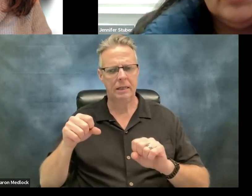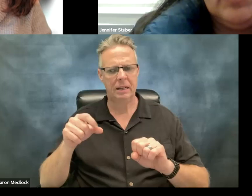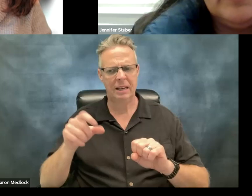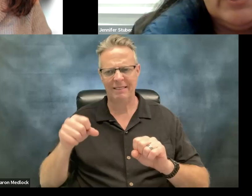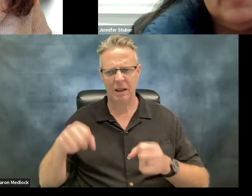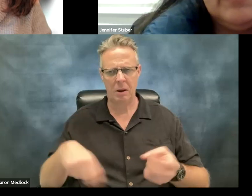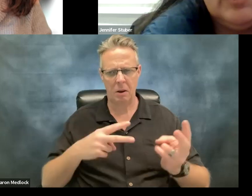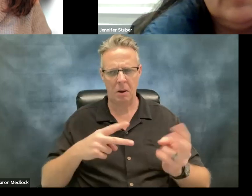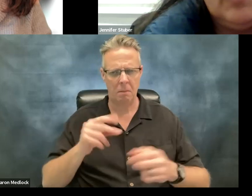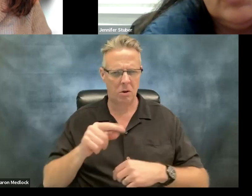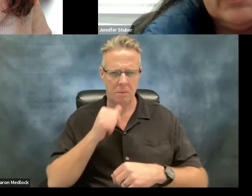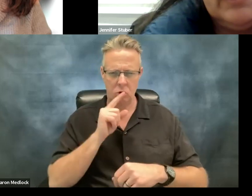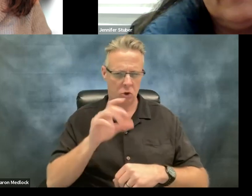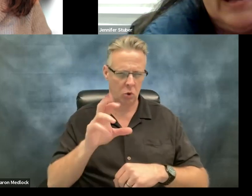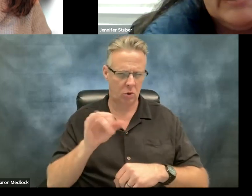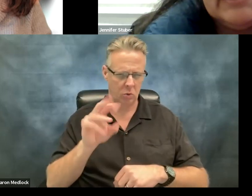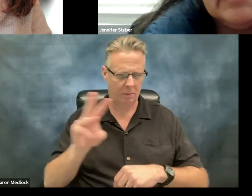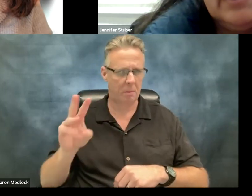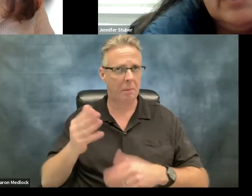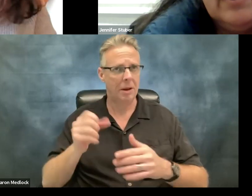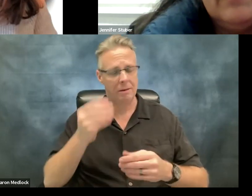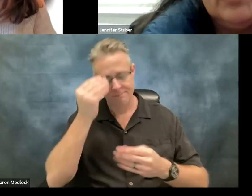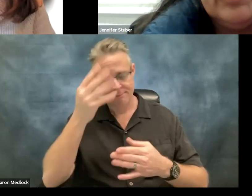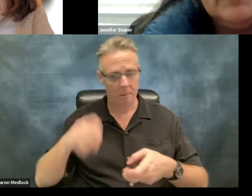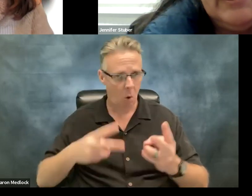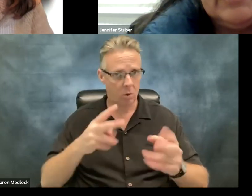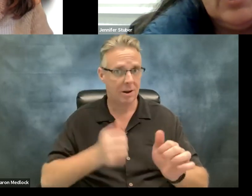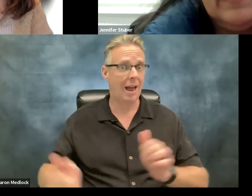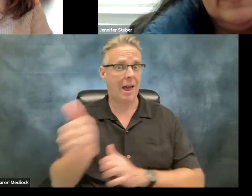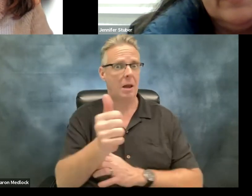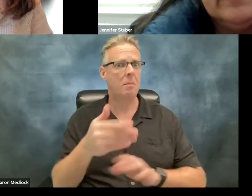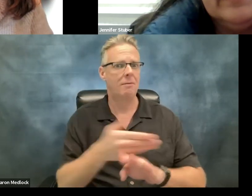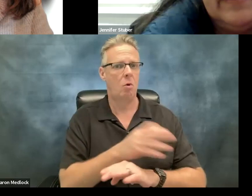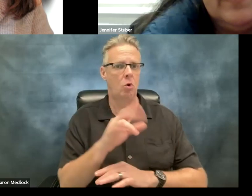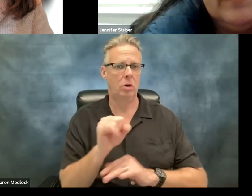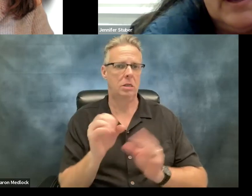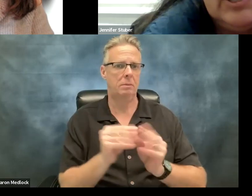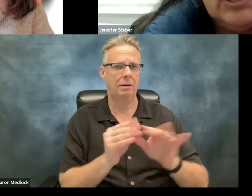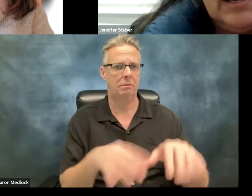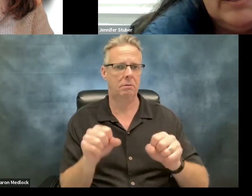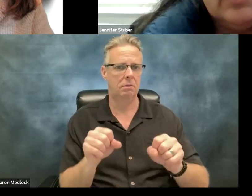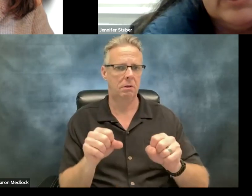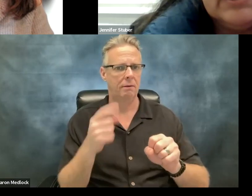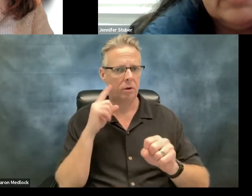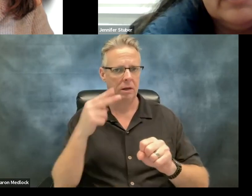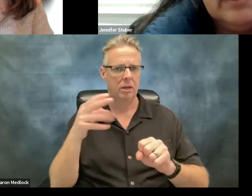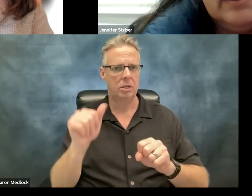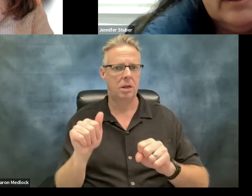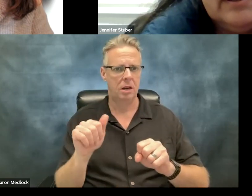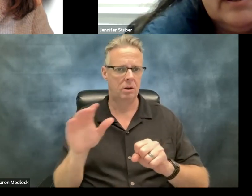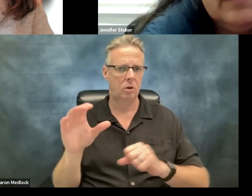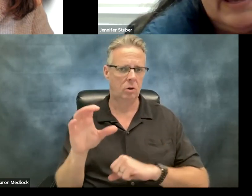look on the CRIS website, but if it could be posted in advance of the CRIS meetings on the HCA